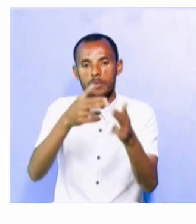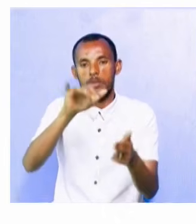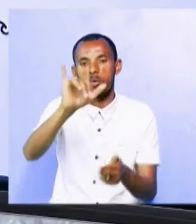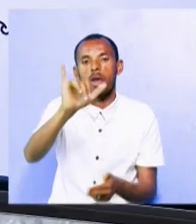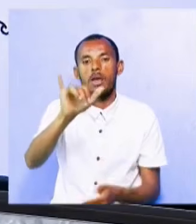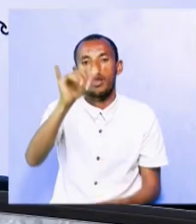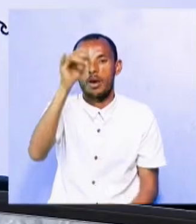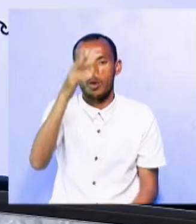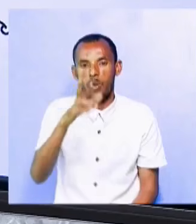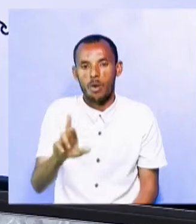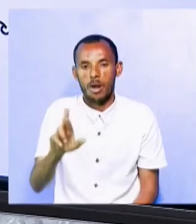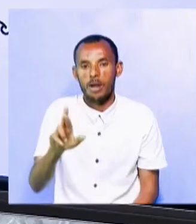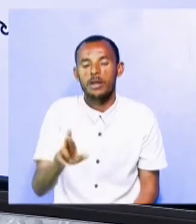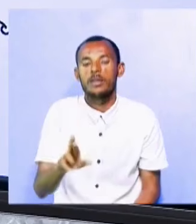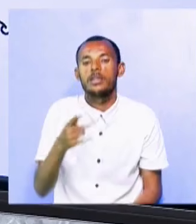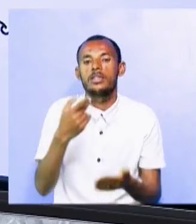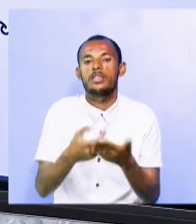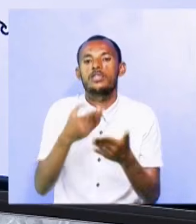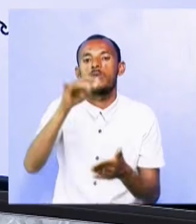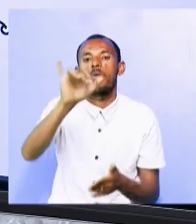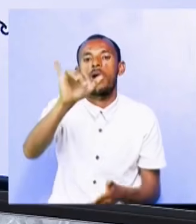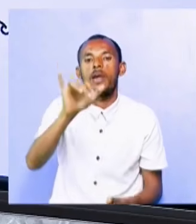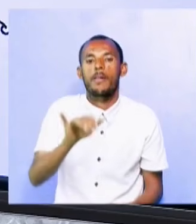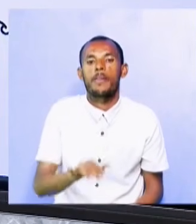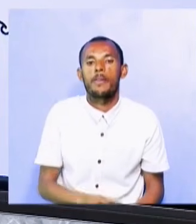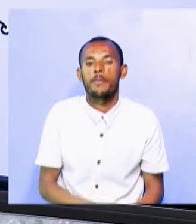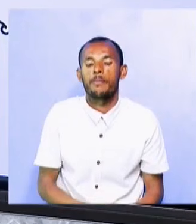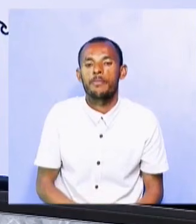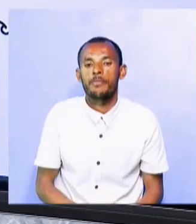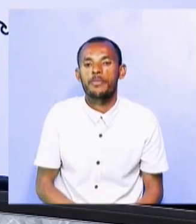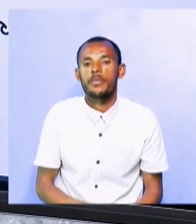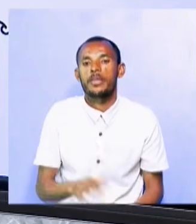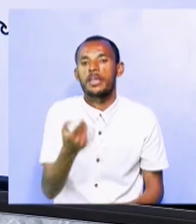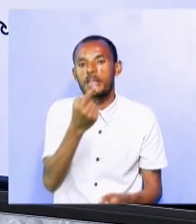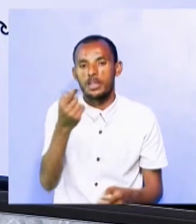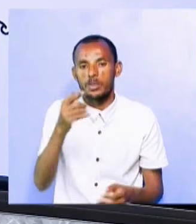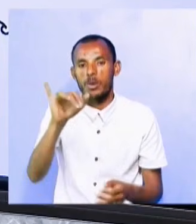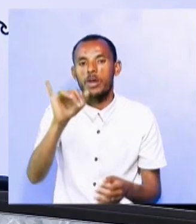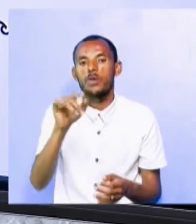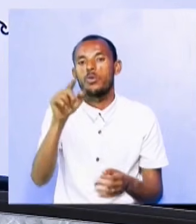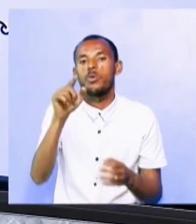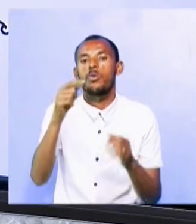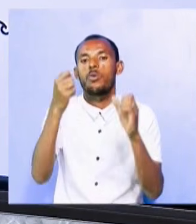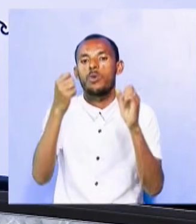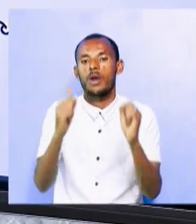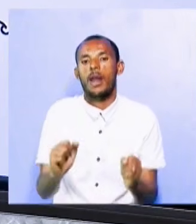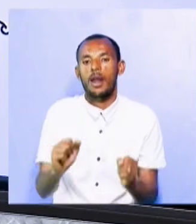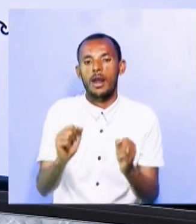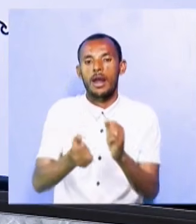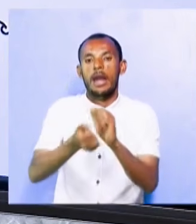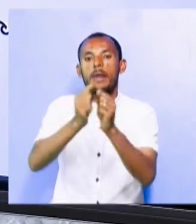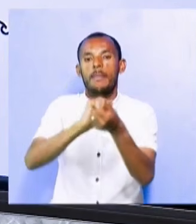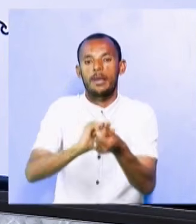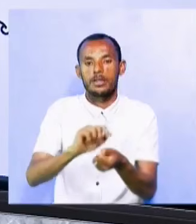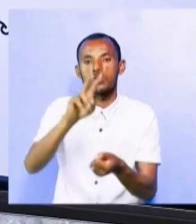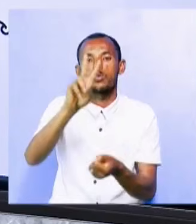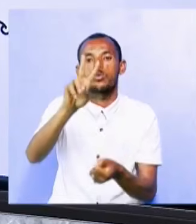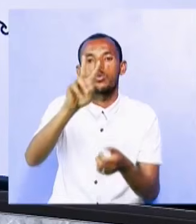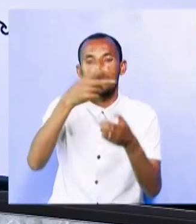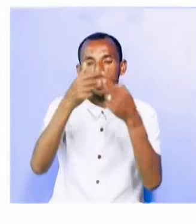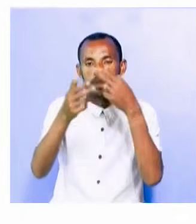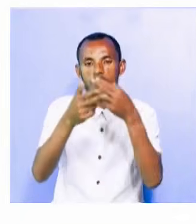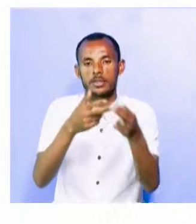or in place of this y, in place of each y, you can replace 2x,